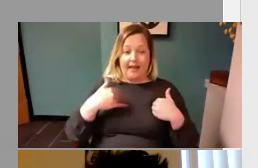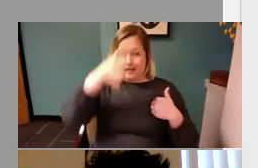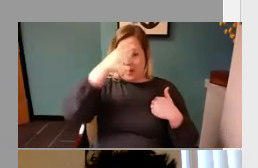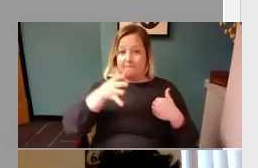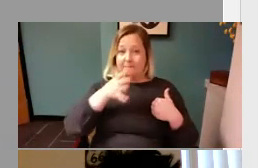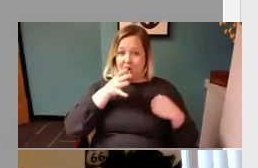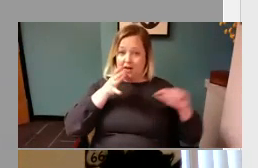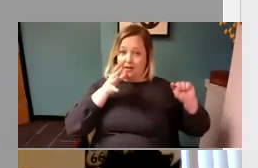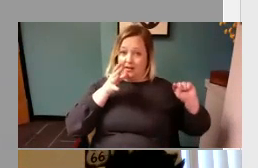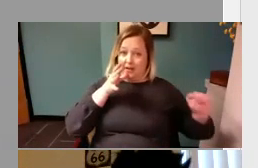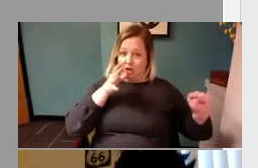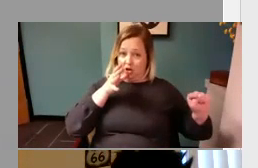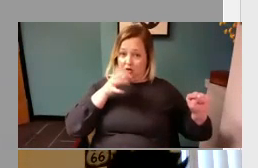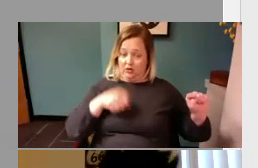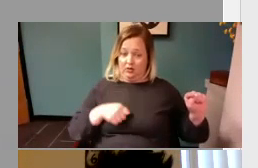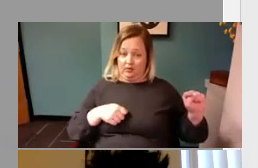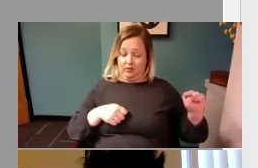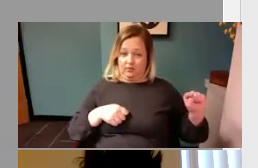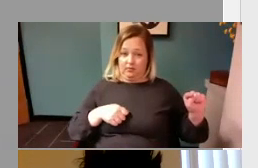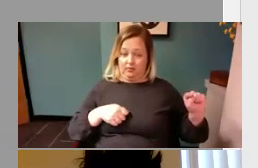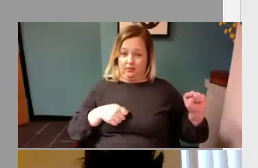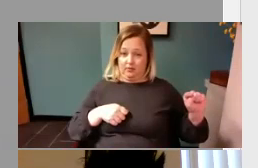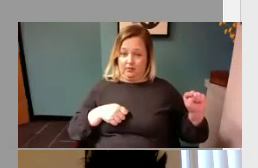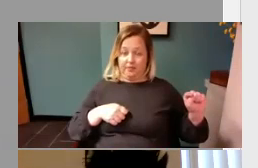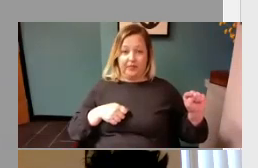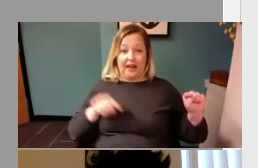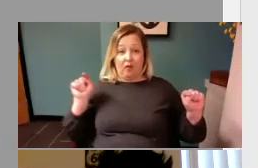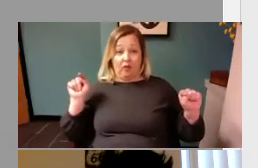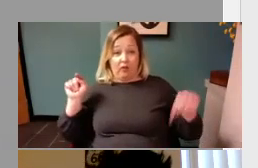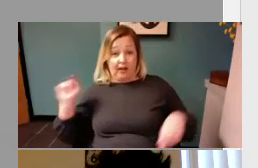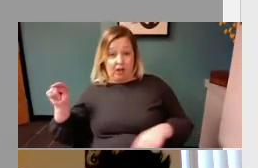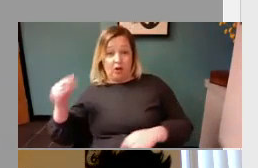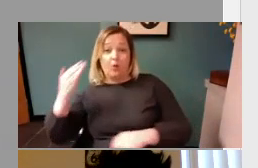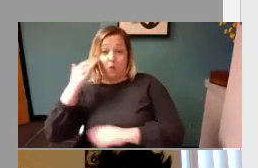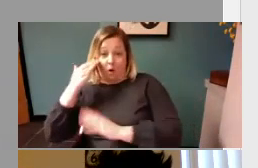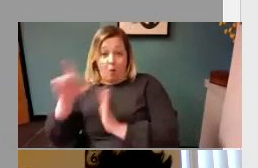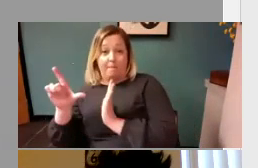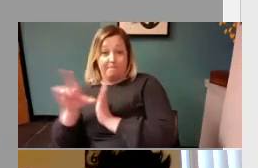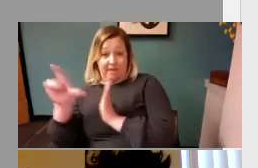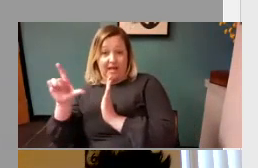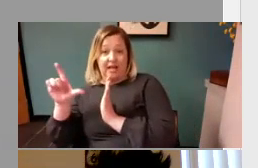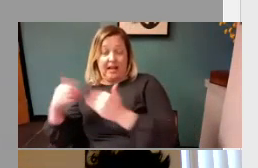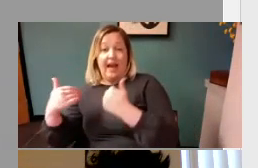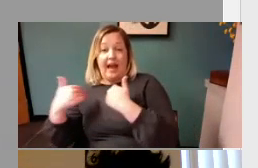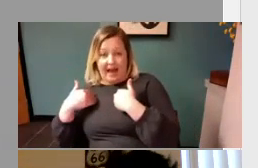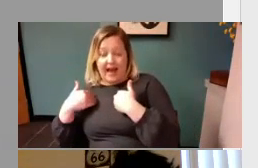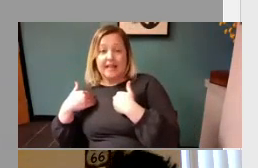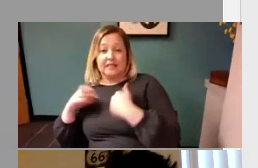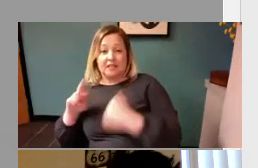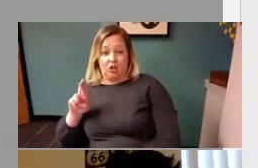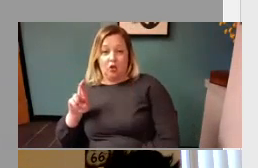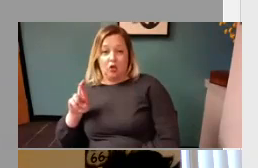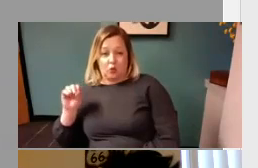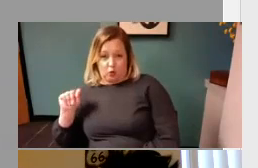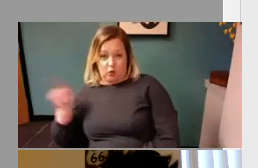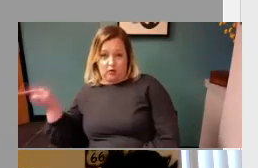node that is big of one query. and this particular node has this particular root node, that is